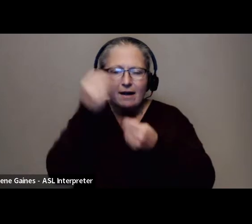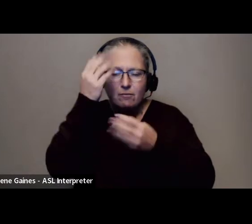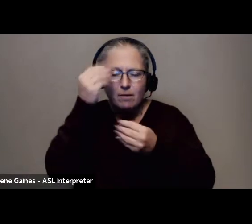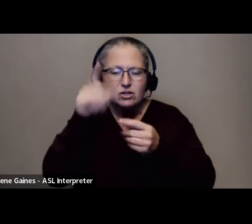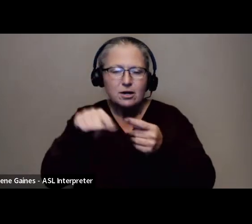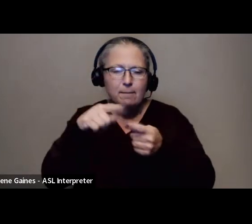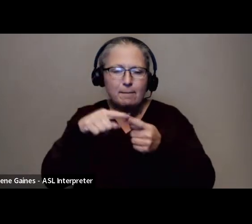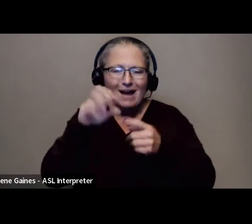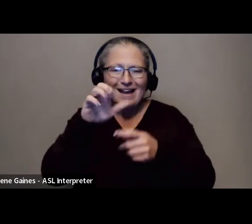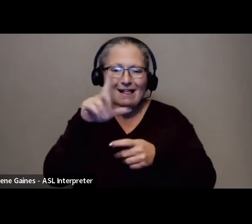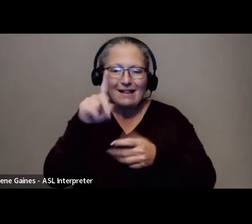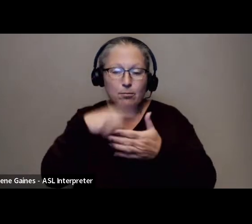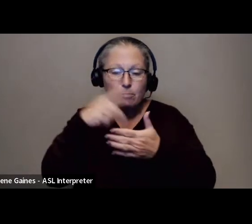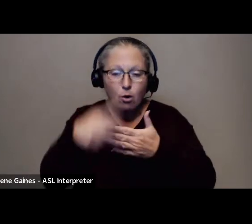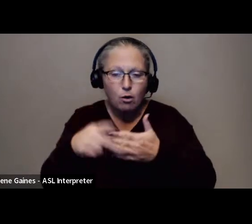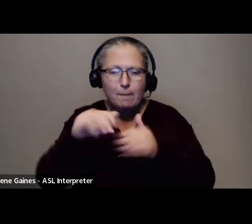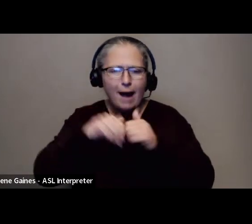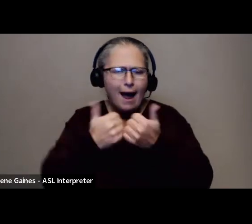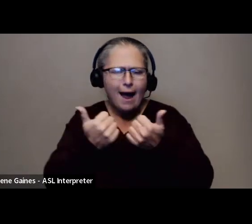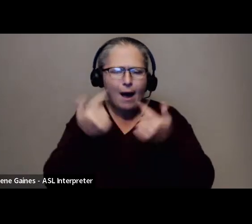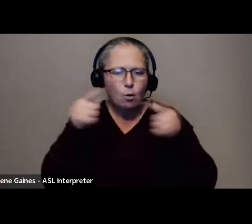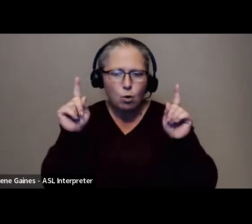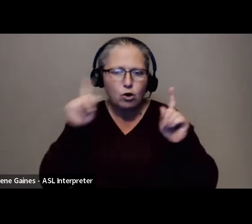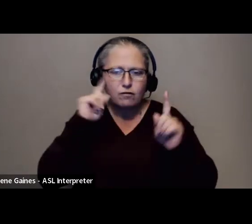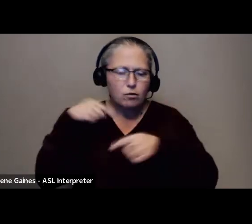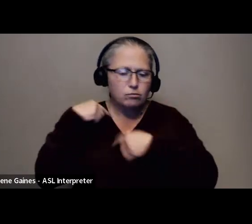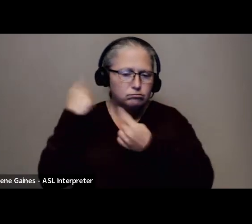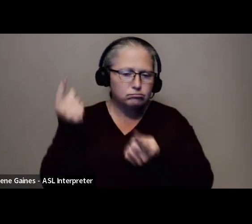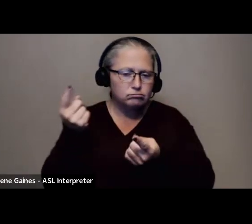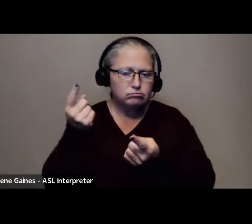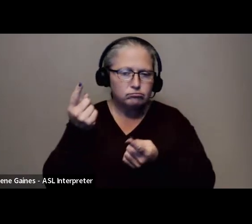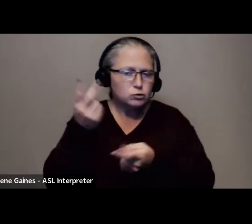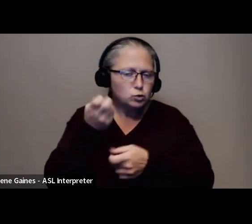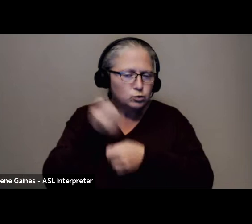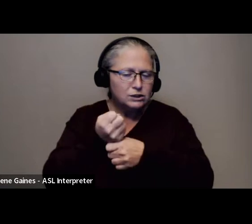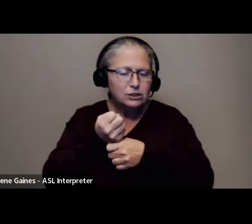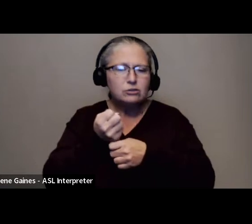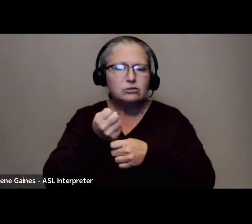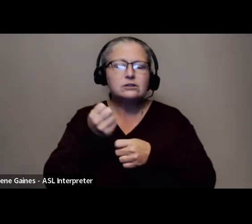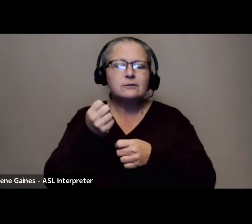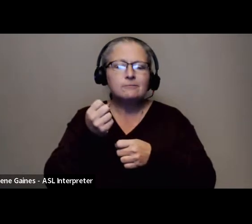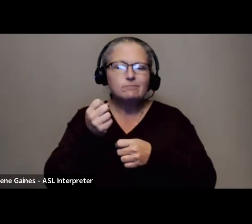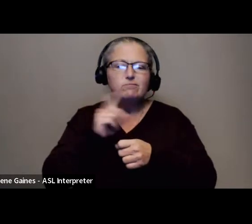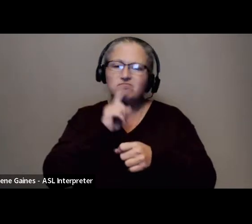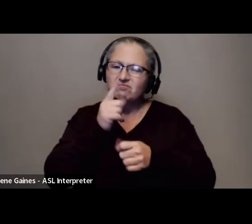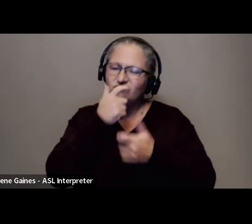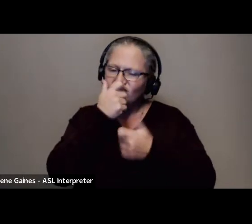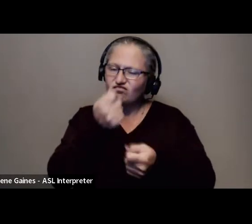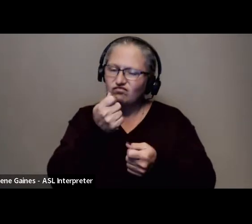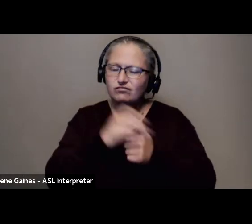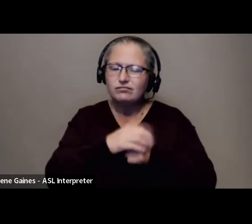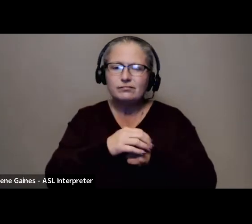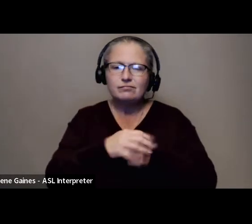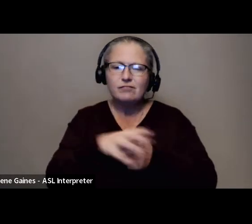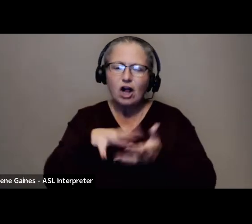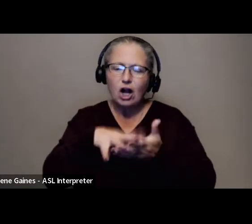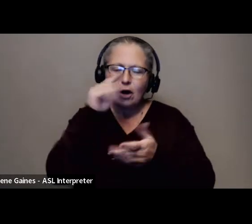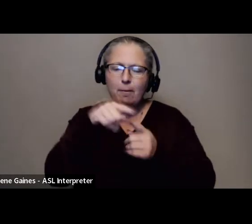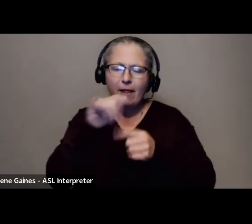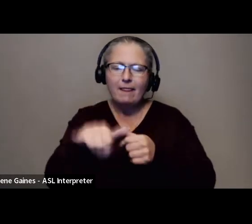regarding the ELD program and how it's been working for the past couple of years. And that was really intriguing and really interesting to learn